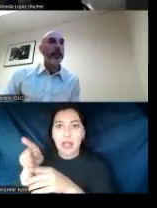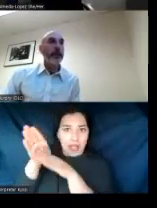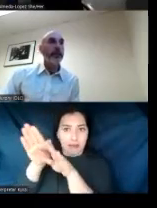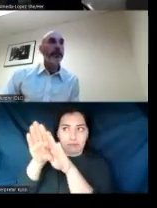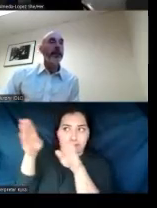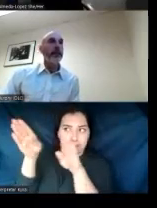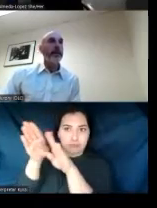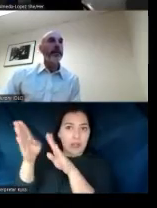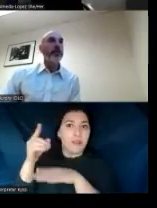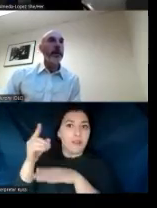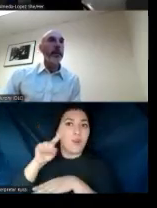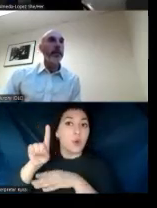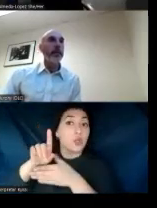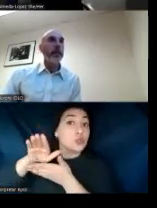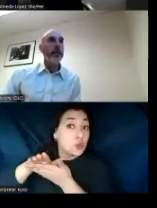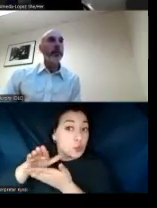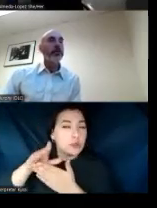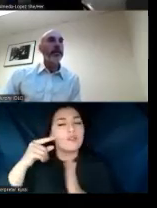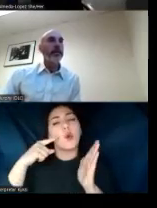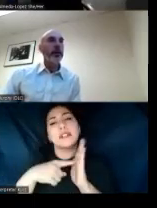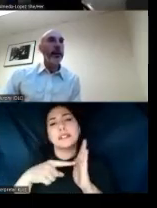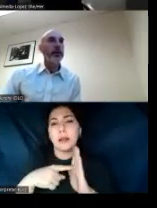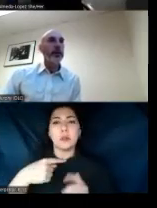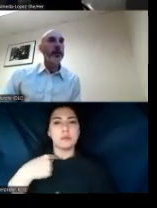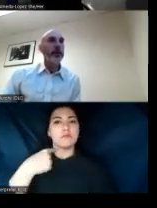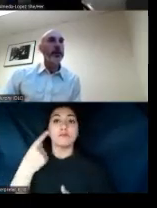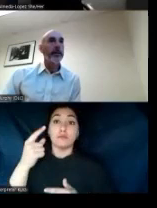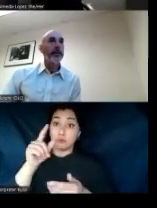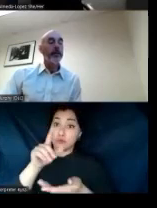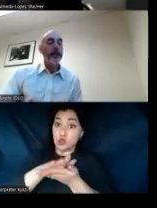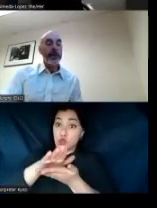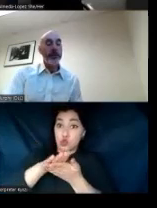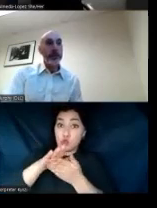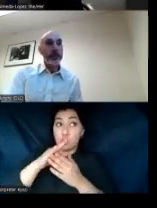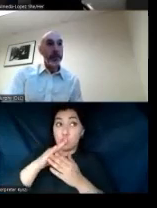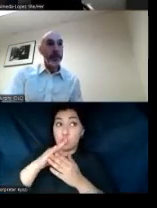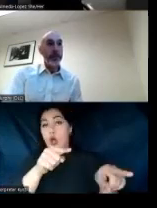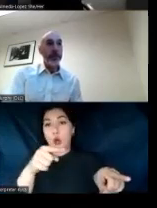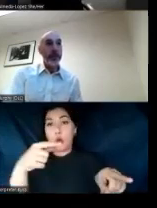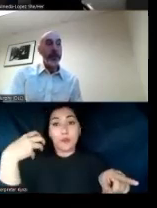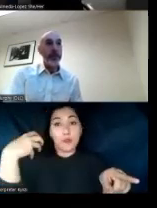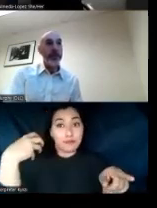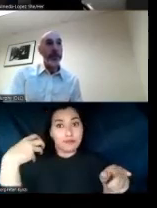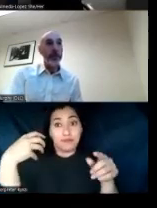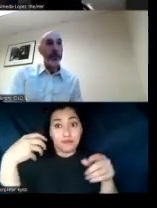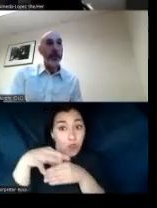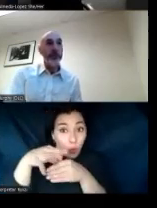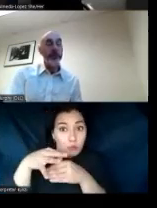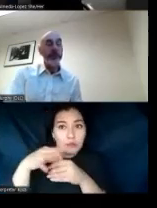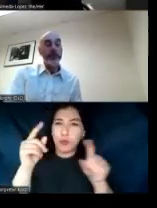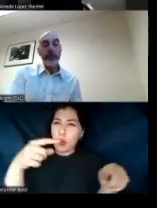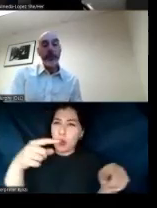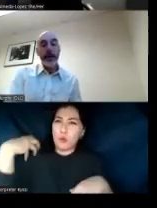place is the gym, which has its own entrance, and the main entrance to the building is about 100 yards